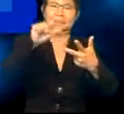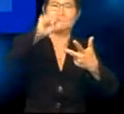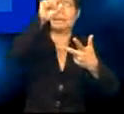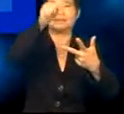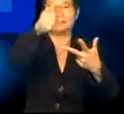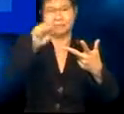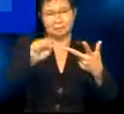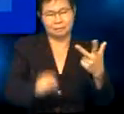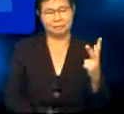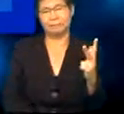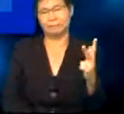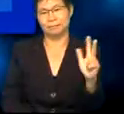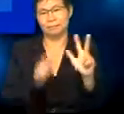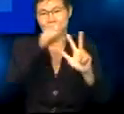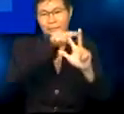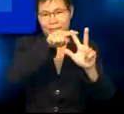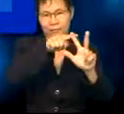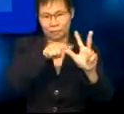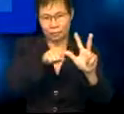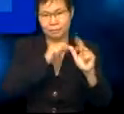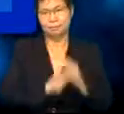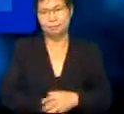liquids, or gases.